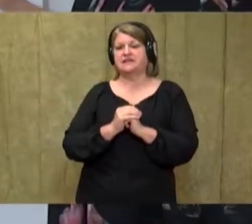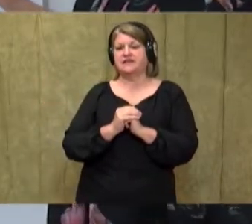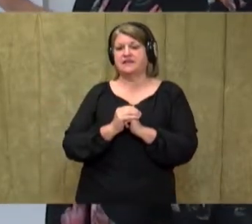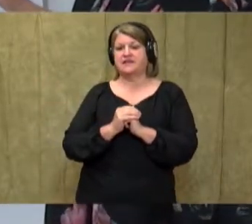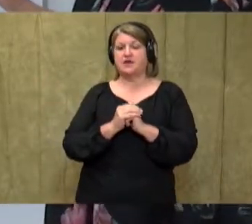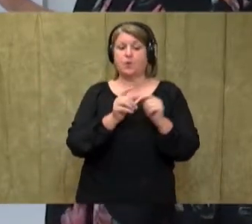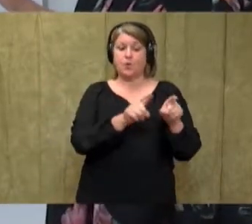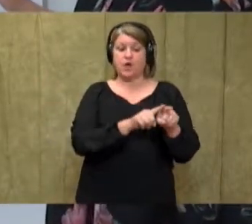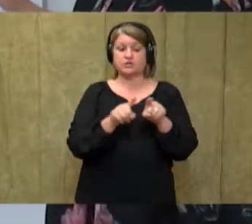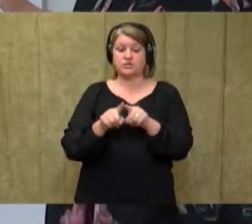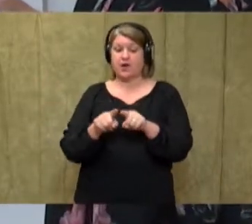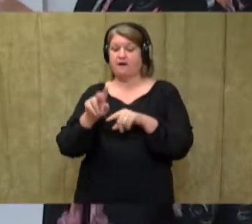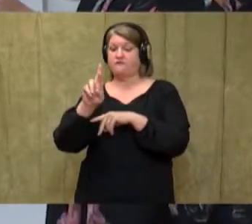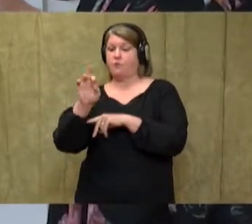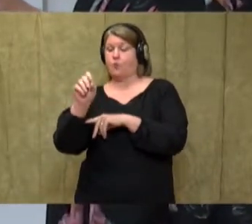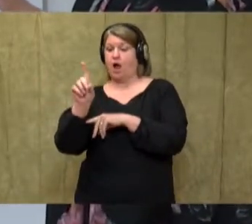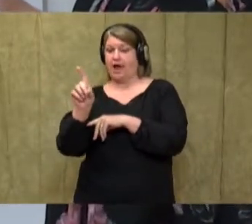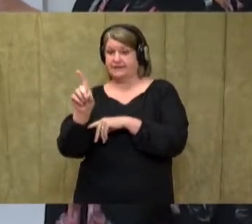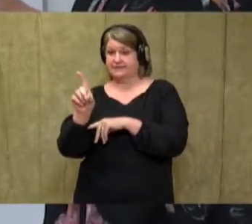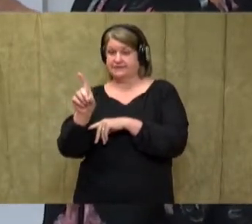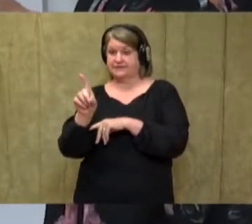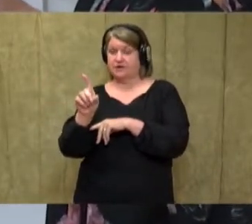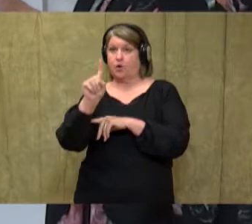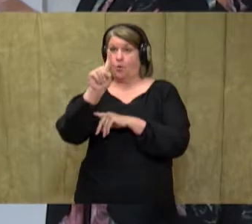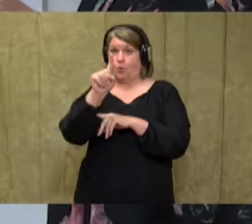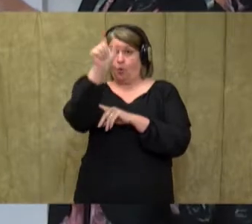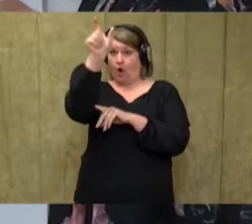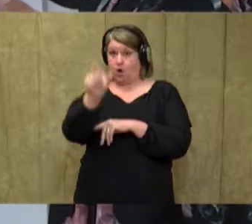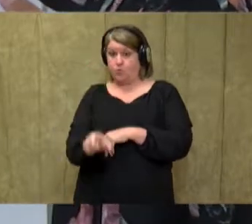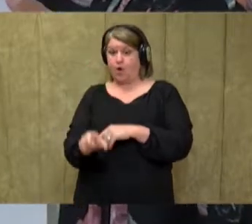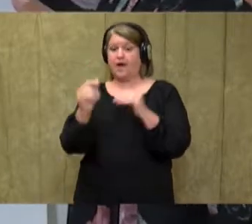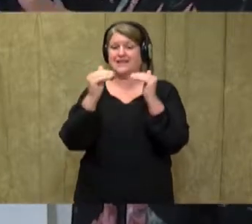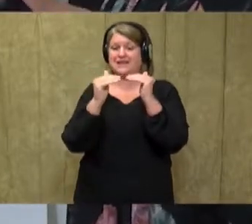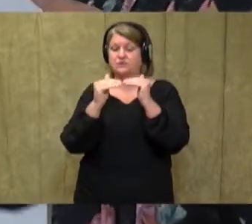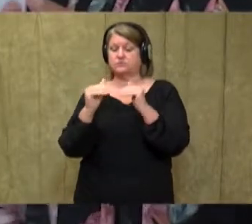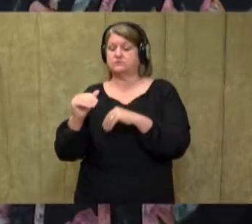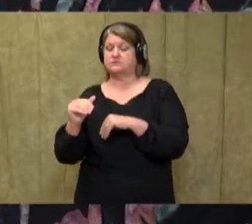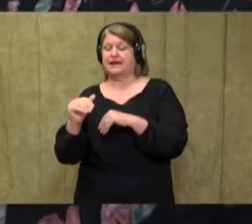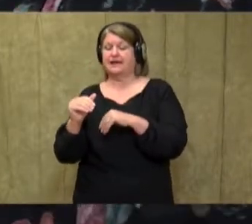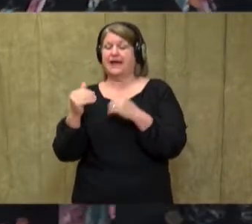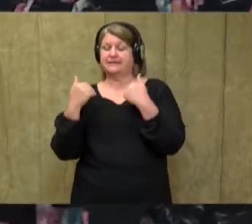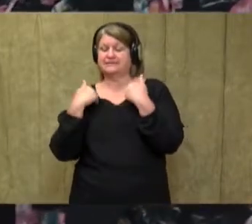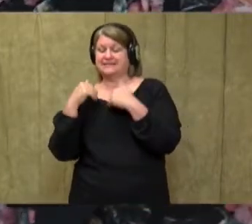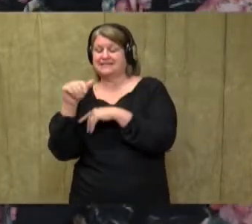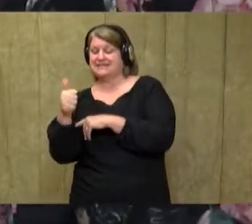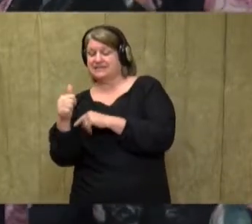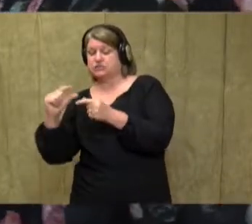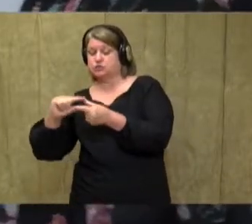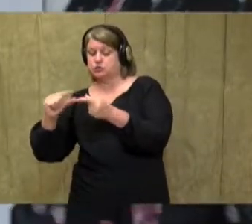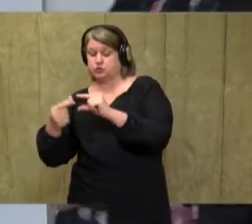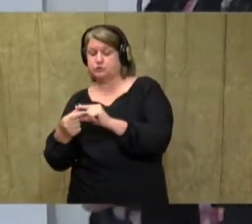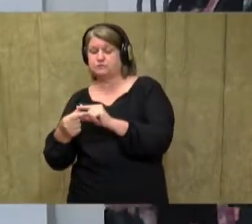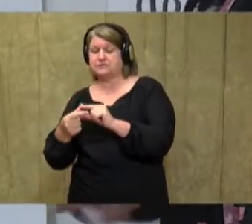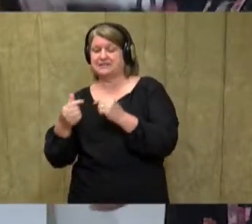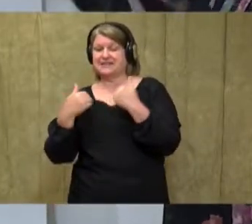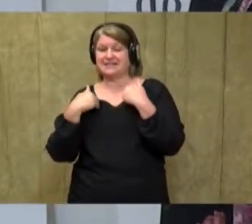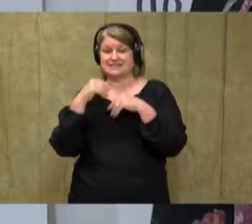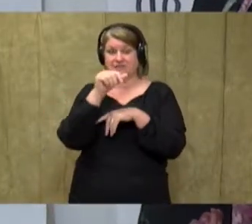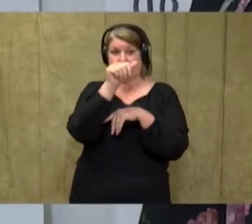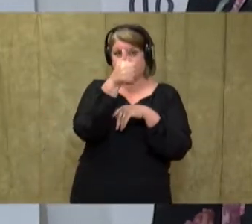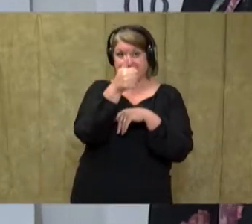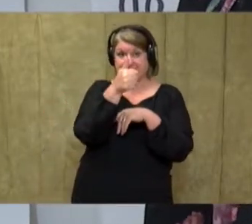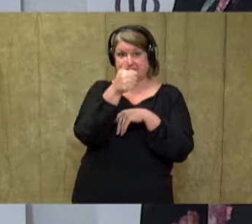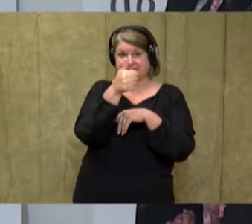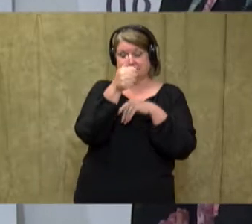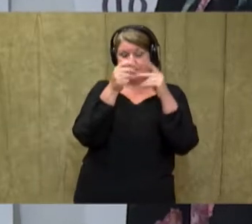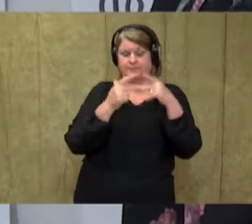We also have our rod. One rod is 10 cubes, and it holds the tens place. And then we have our